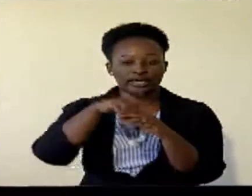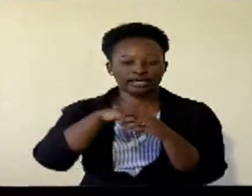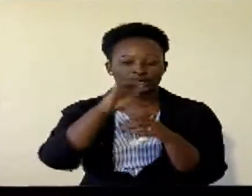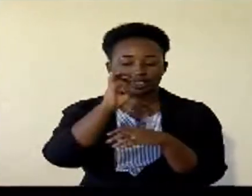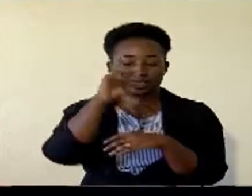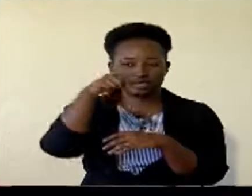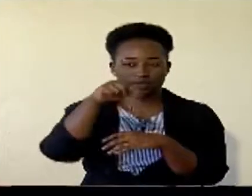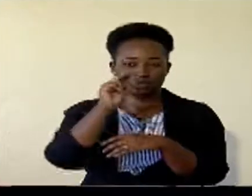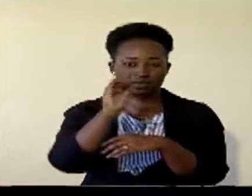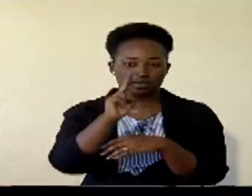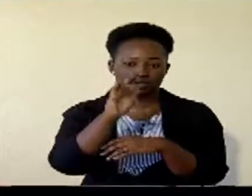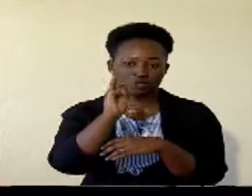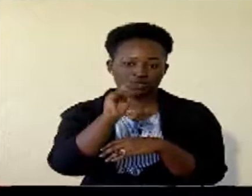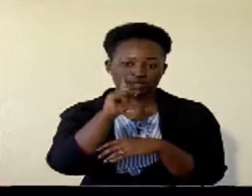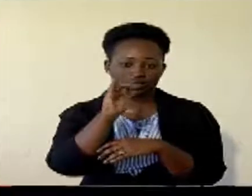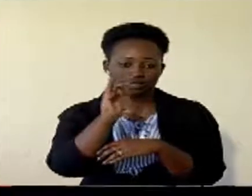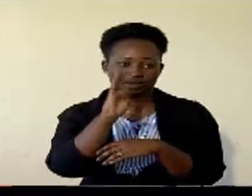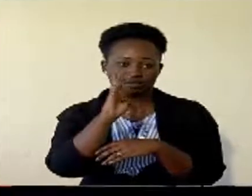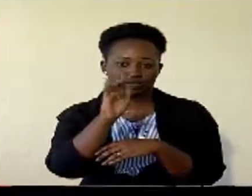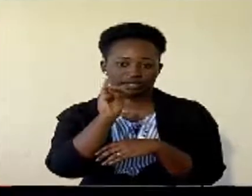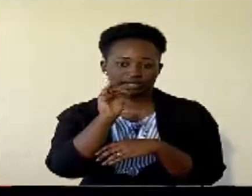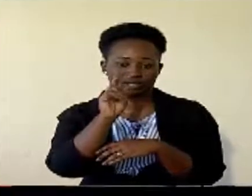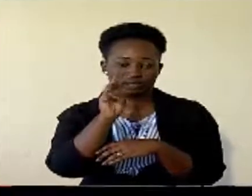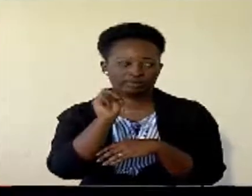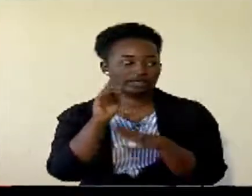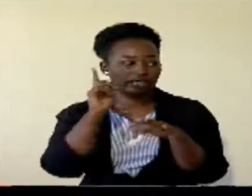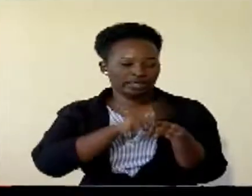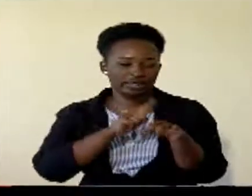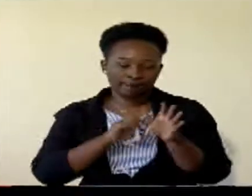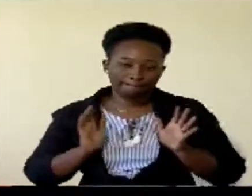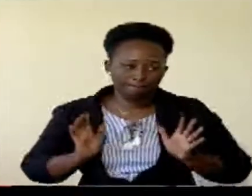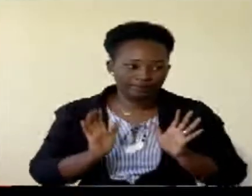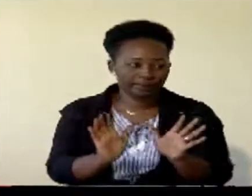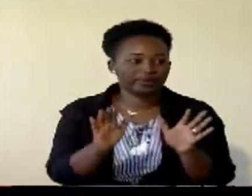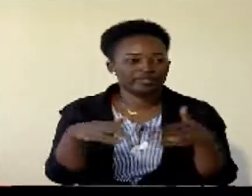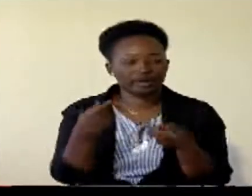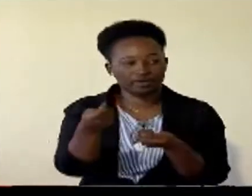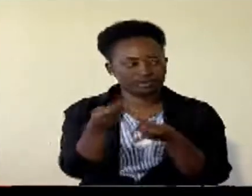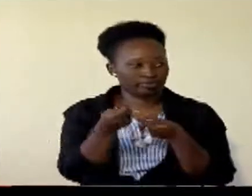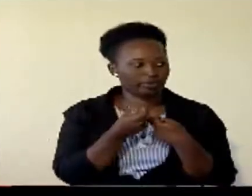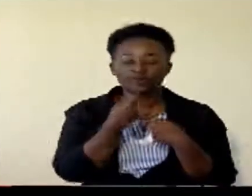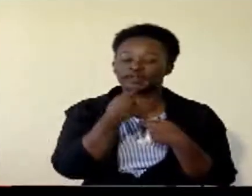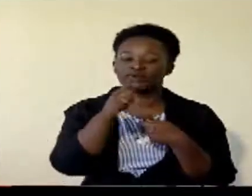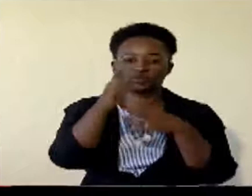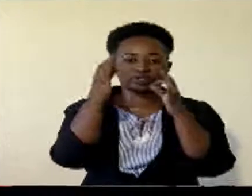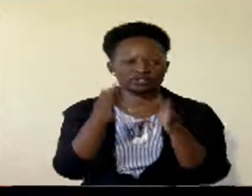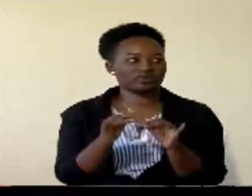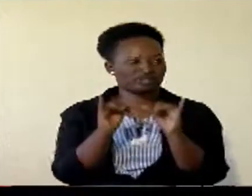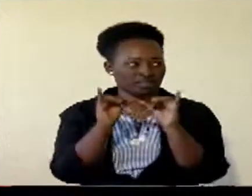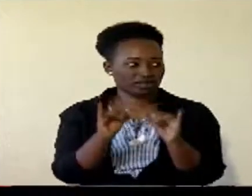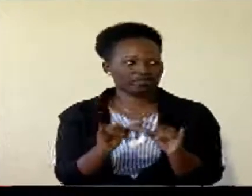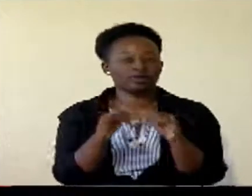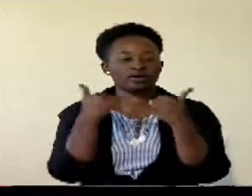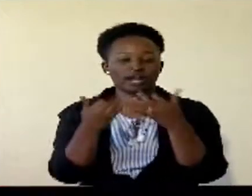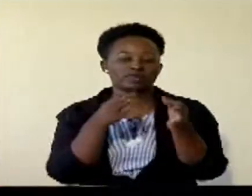is pushed or it is pulled slightly, then we say the body is stable. Okay, let's look at B. Name the 3 states